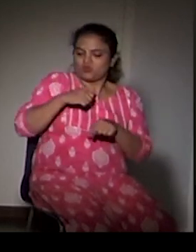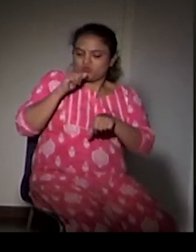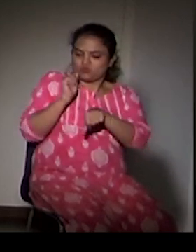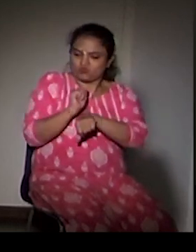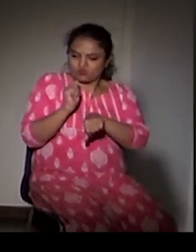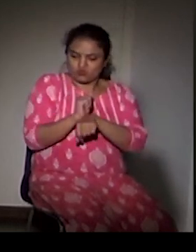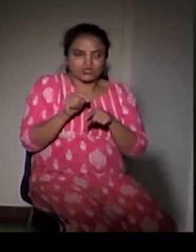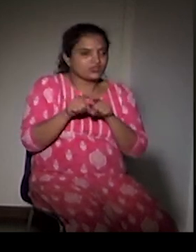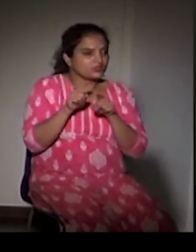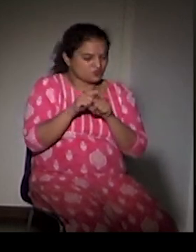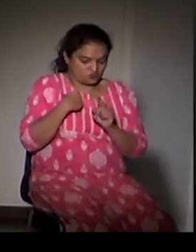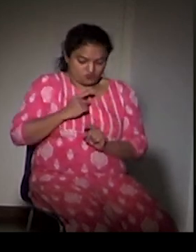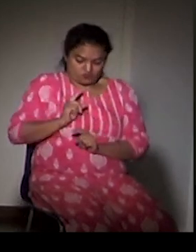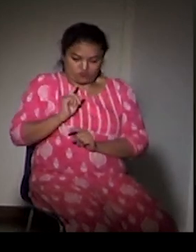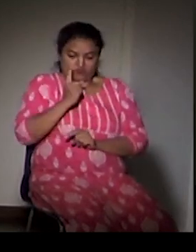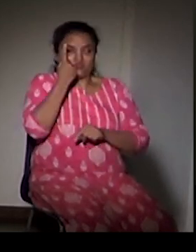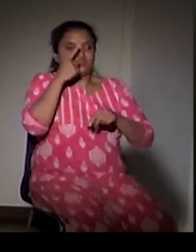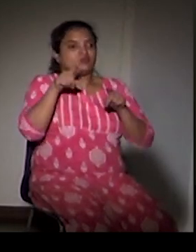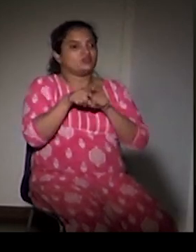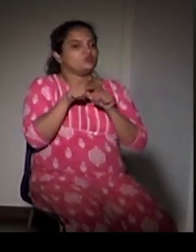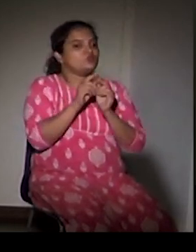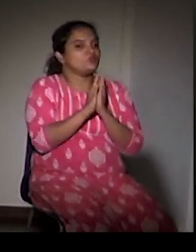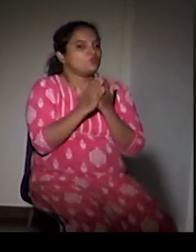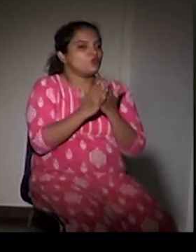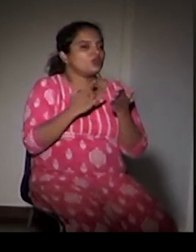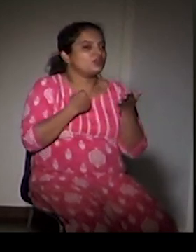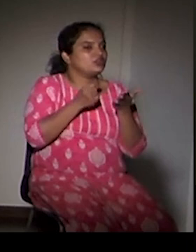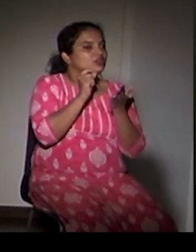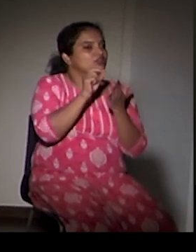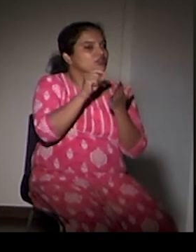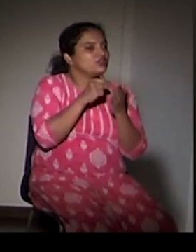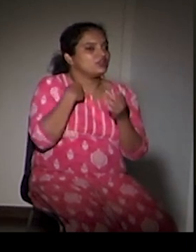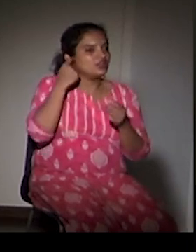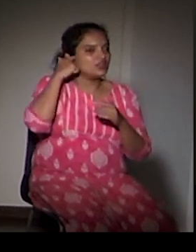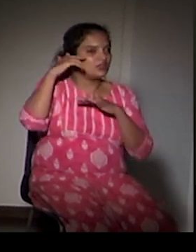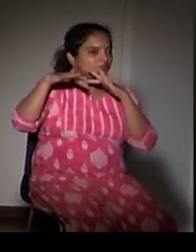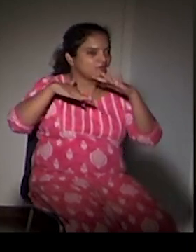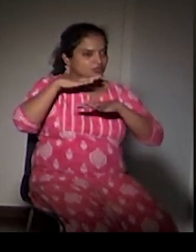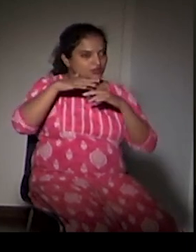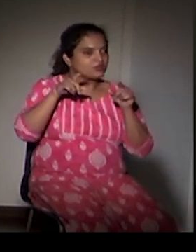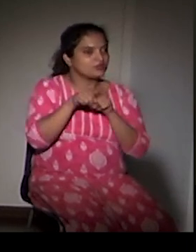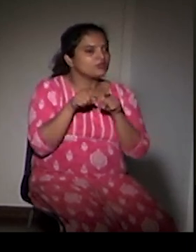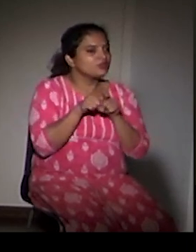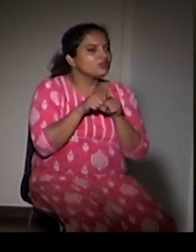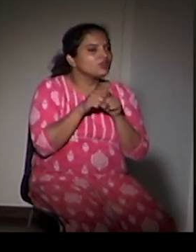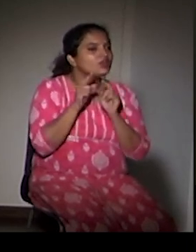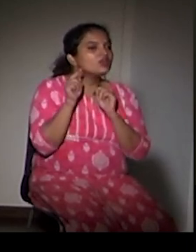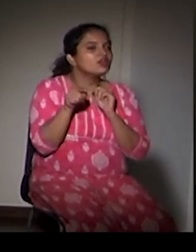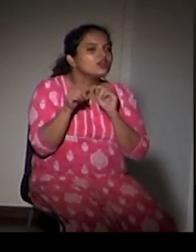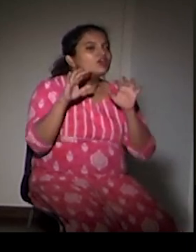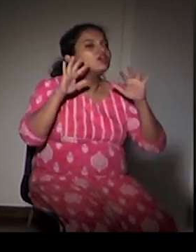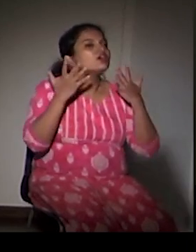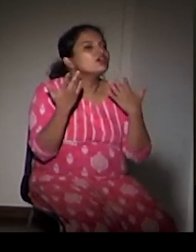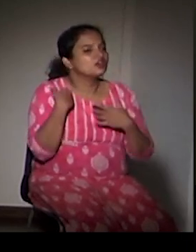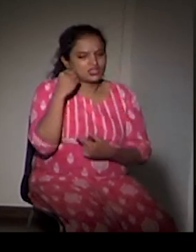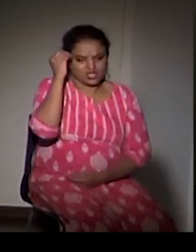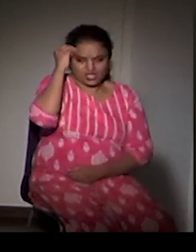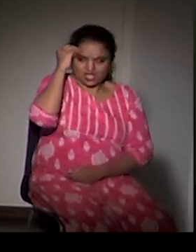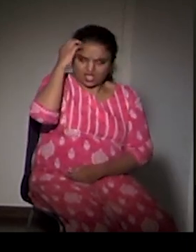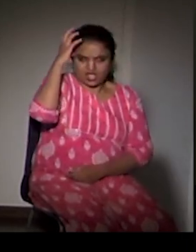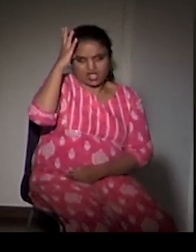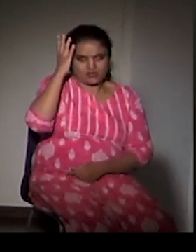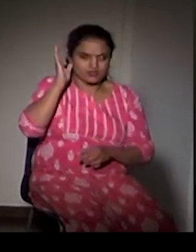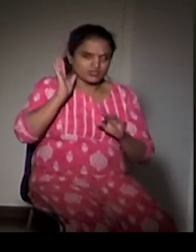of all, on my first book, which was on Syrian tiles, but I was aware of